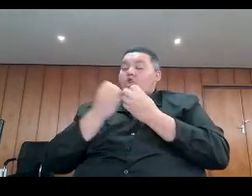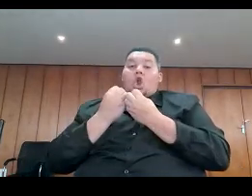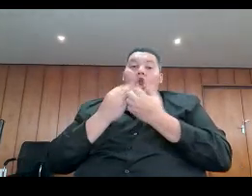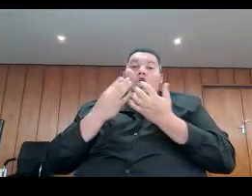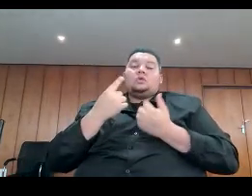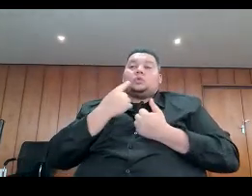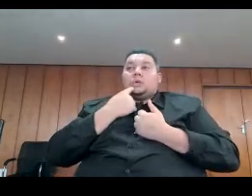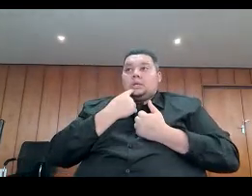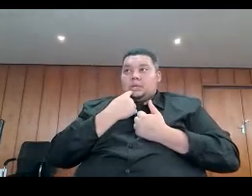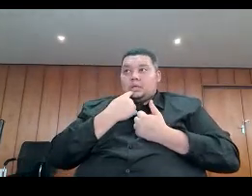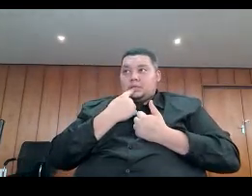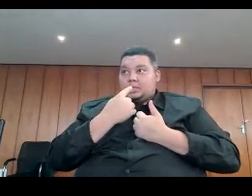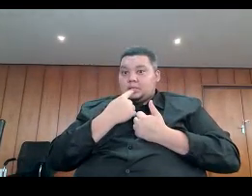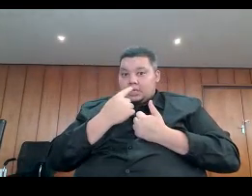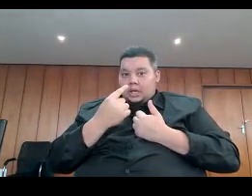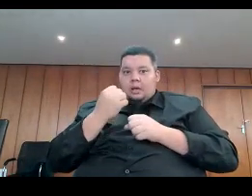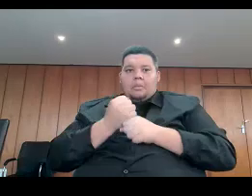about